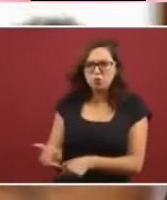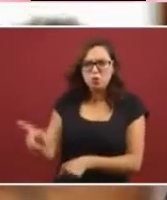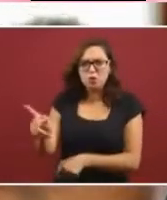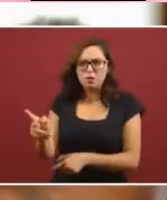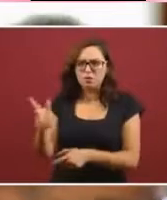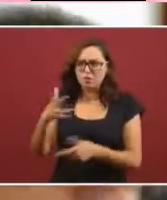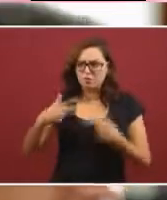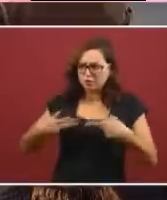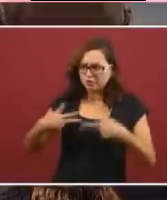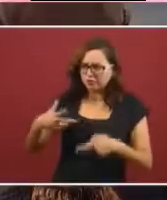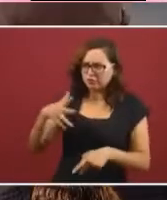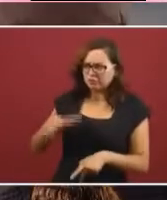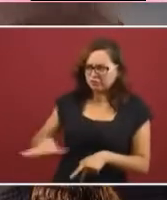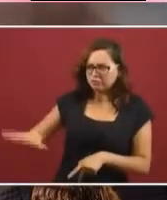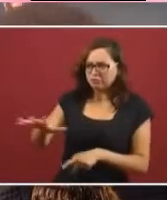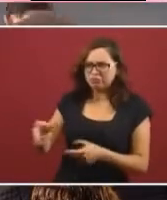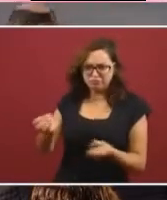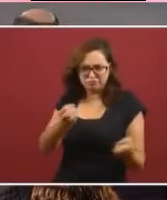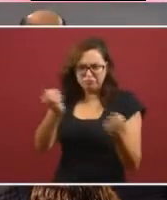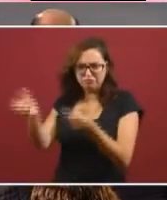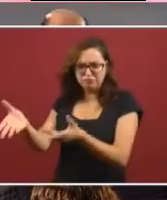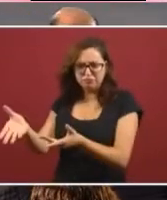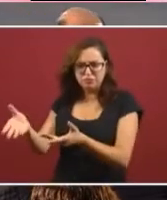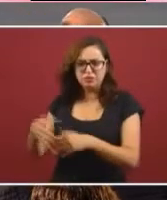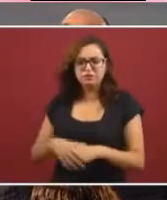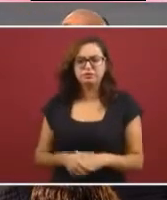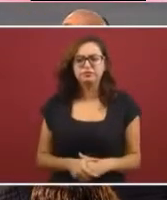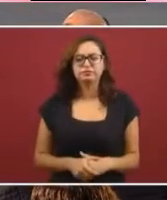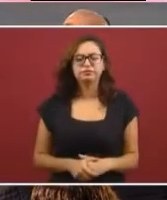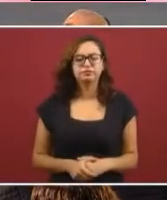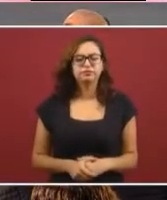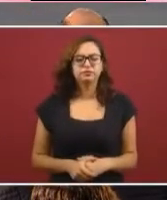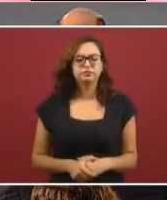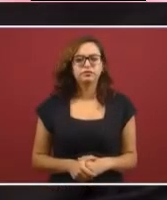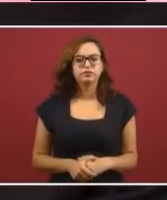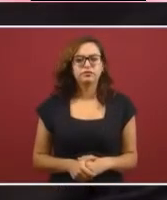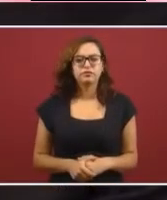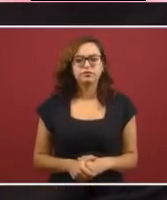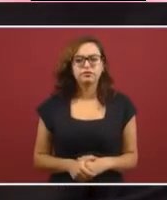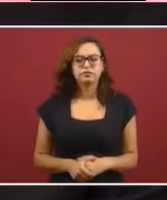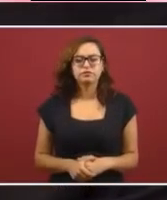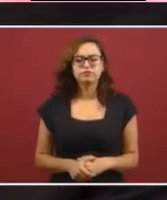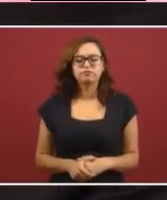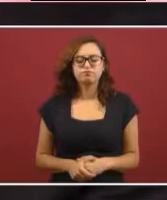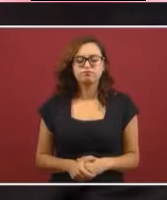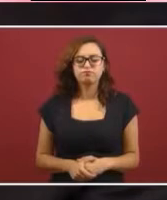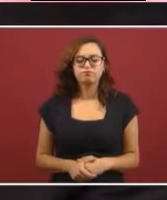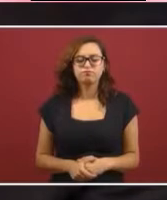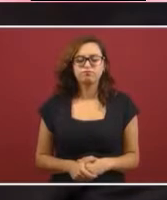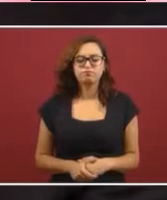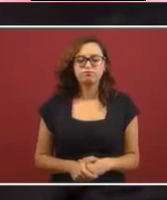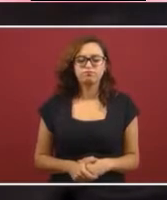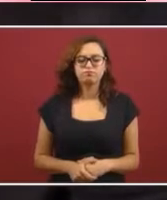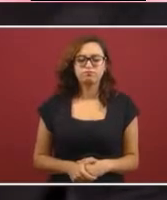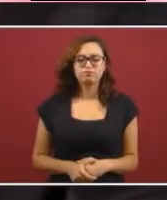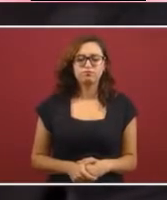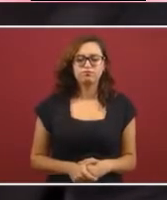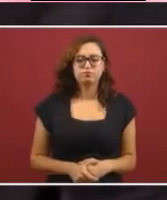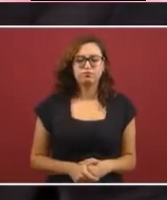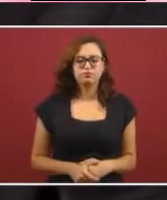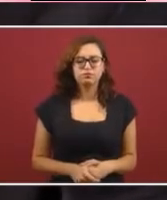resources from this famous White House? No, you can't make those things go through